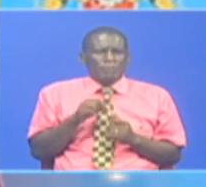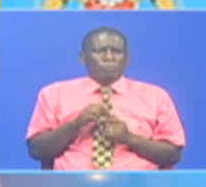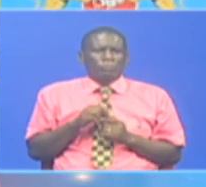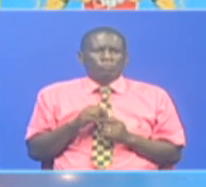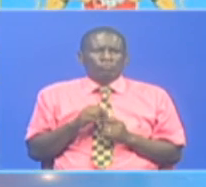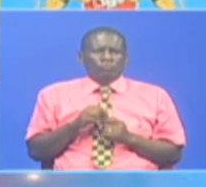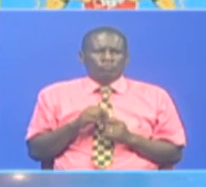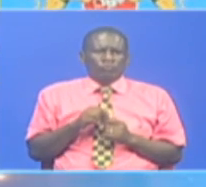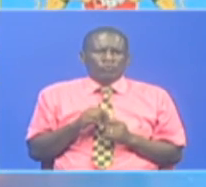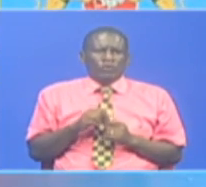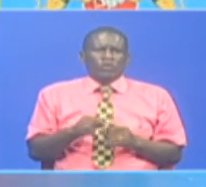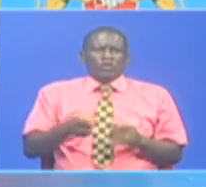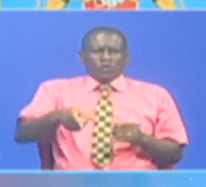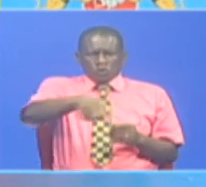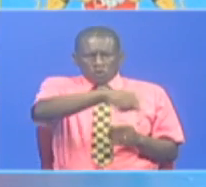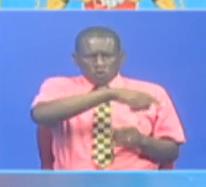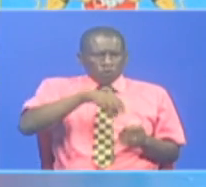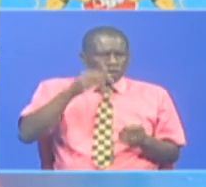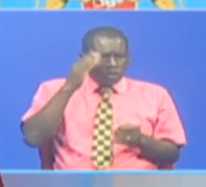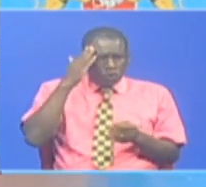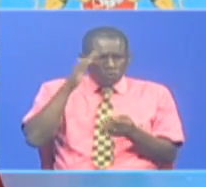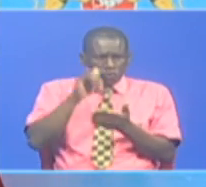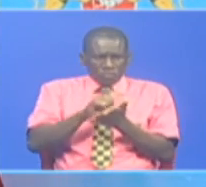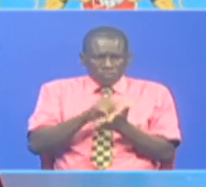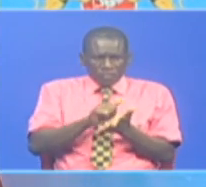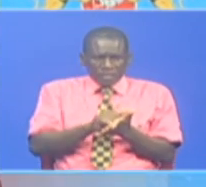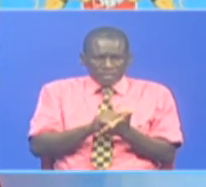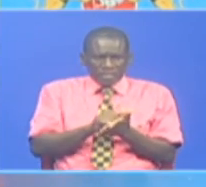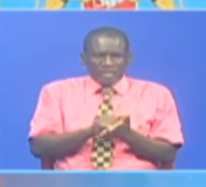Mombasa, tunajua ya kwamba yale maneno tumetenda